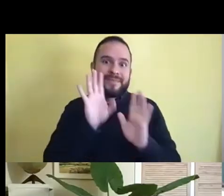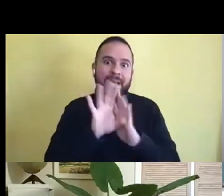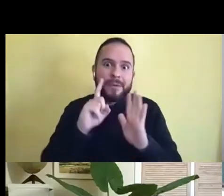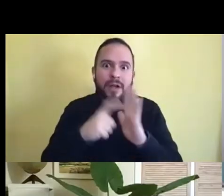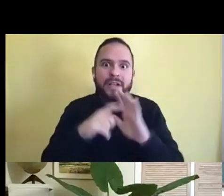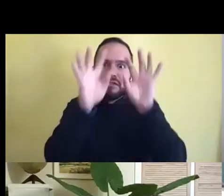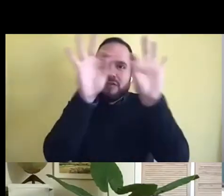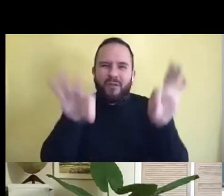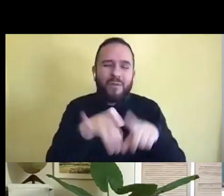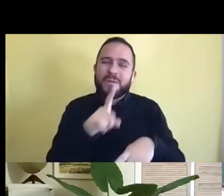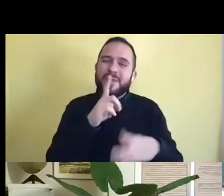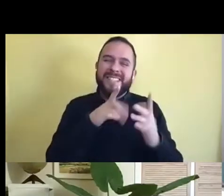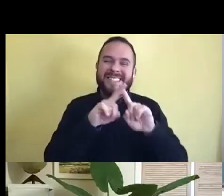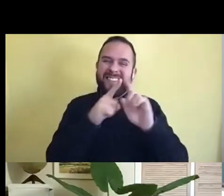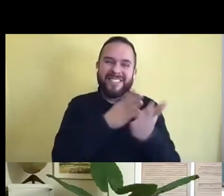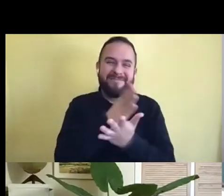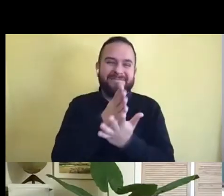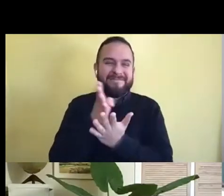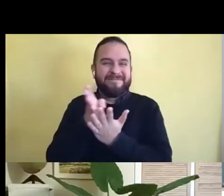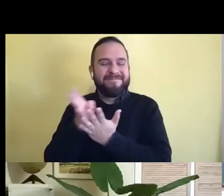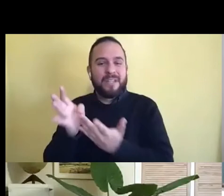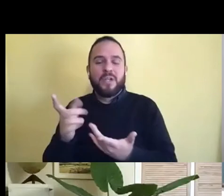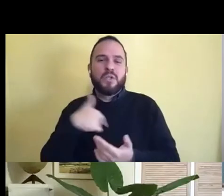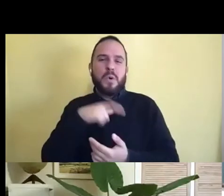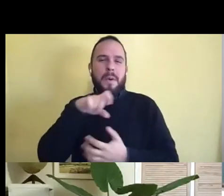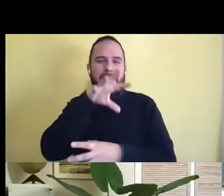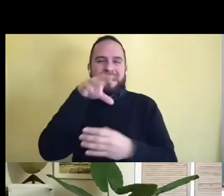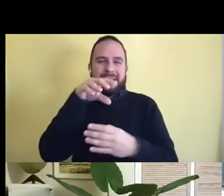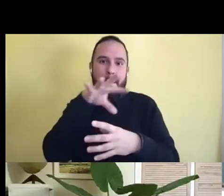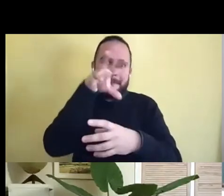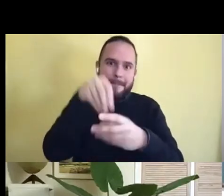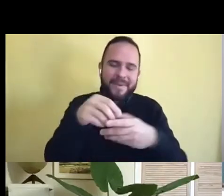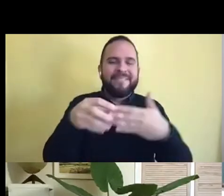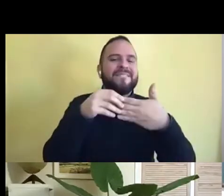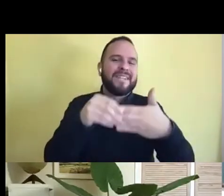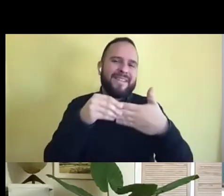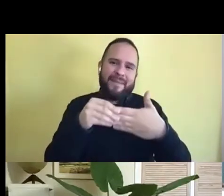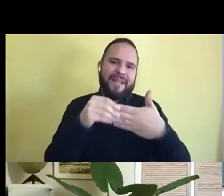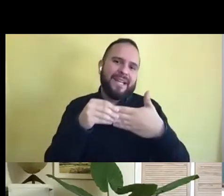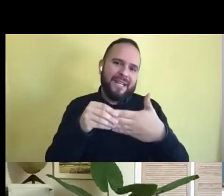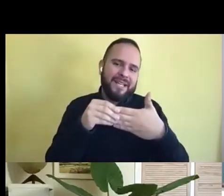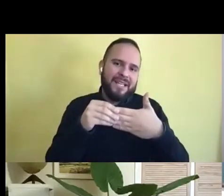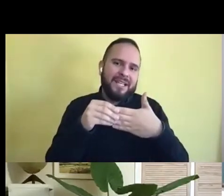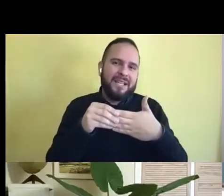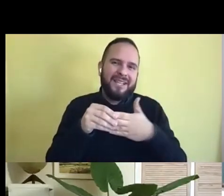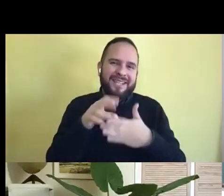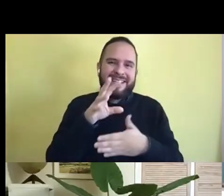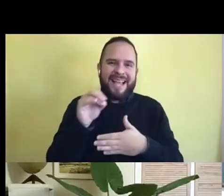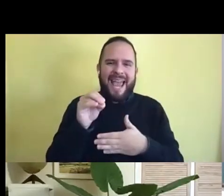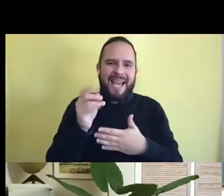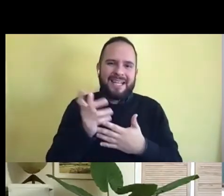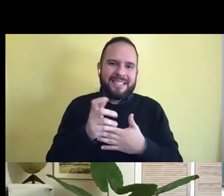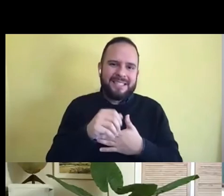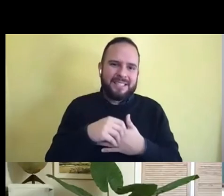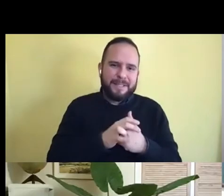other ways. And so building in the flexibility and making sure that you look at the end-to-end experience,